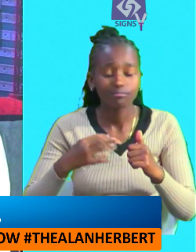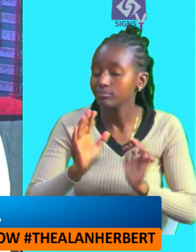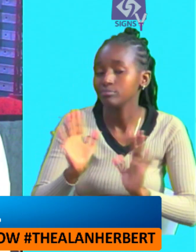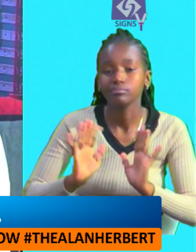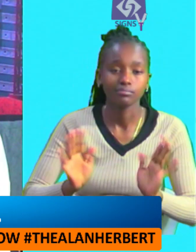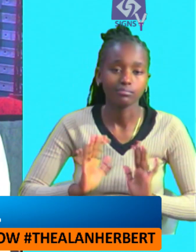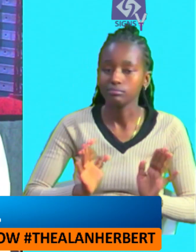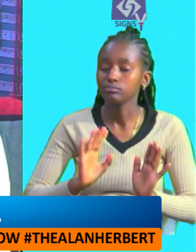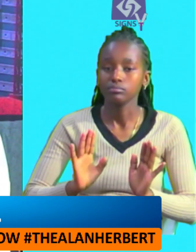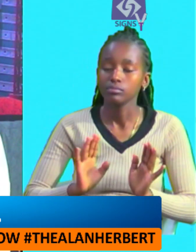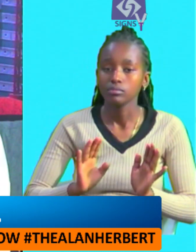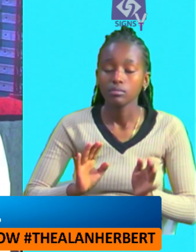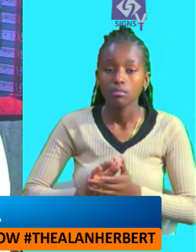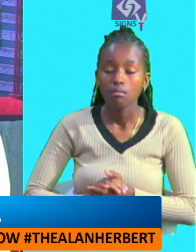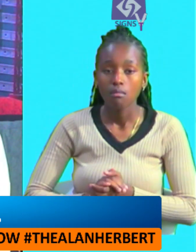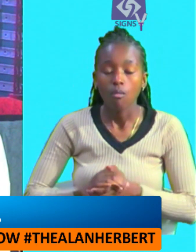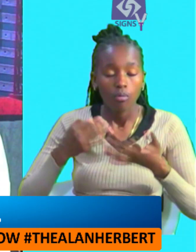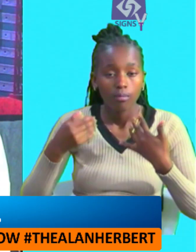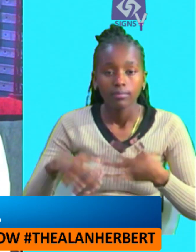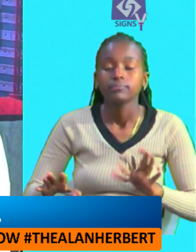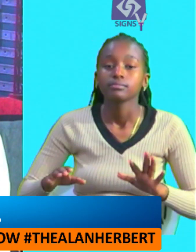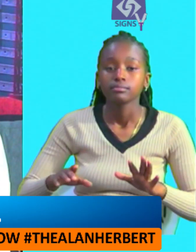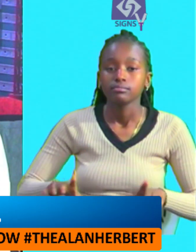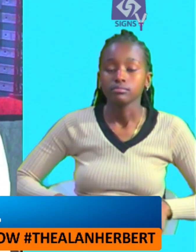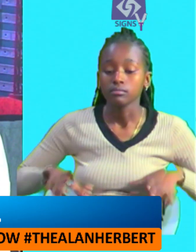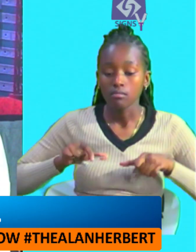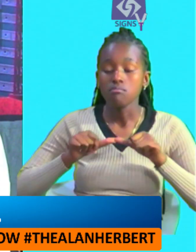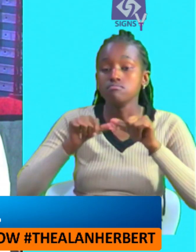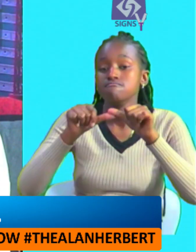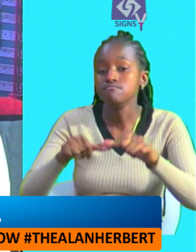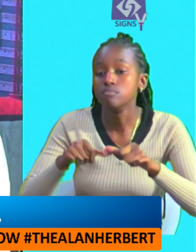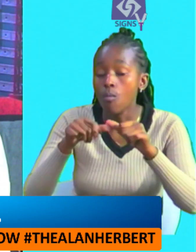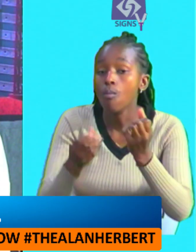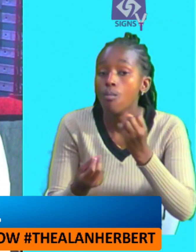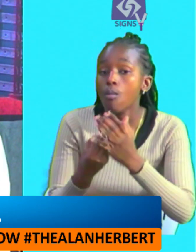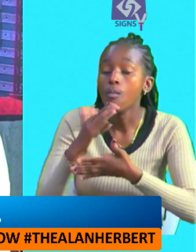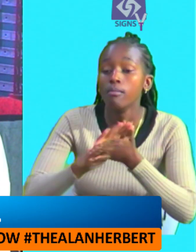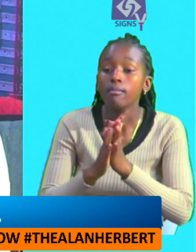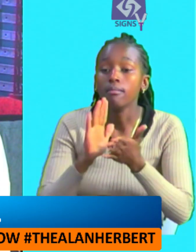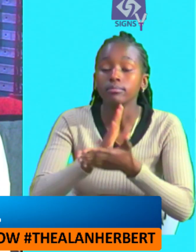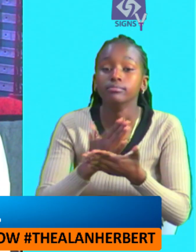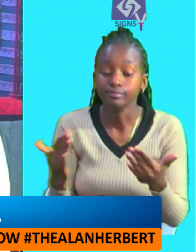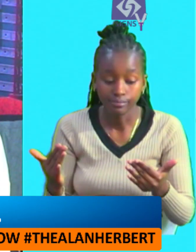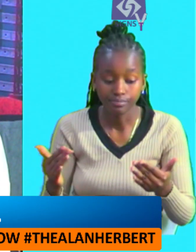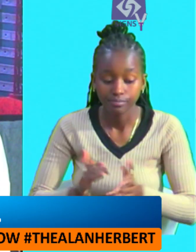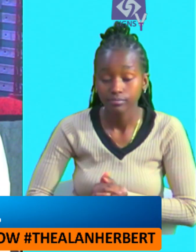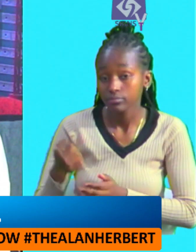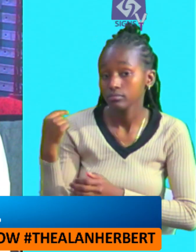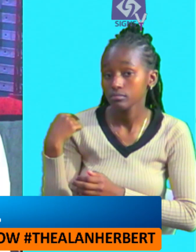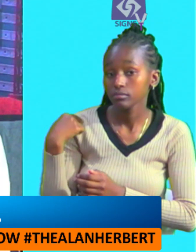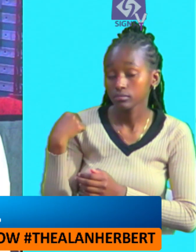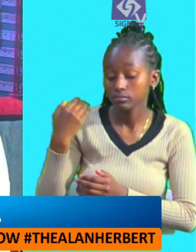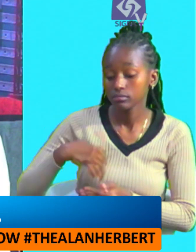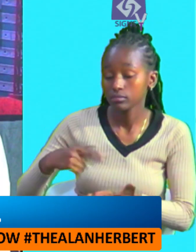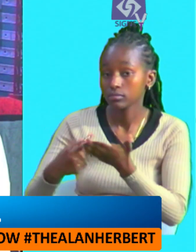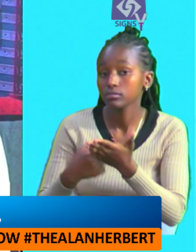You're gonna feel some type of way to say, no girl, I'm not going out today. She has influenced you, so you're not living by your own terms.